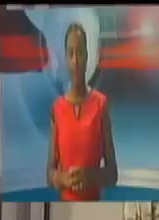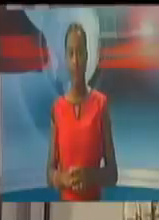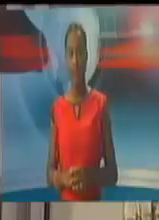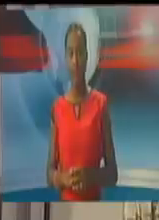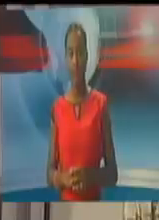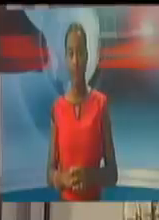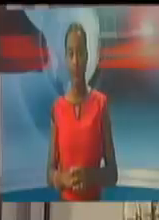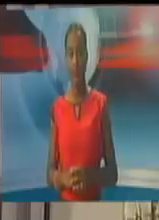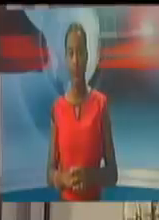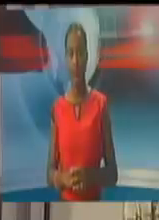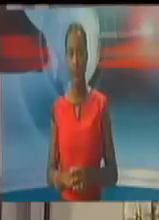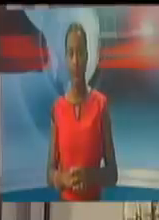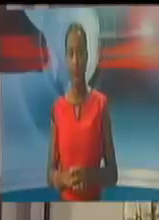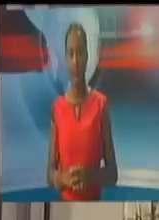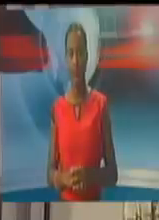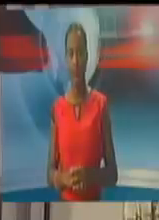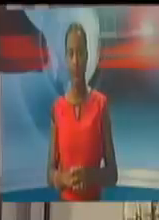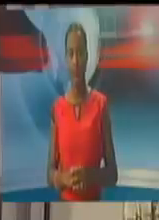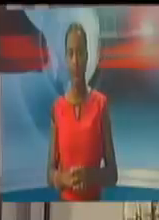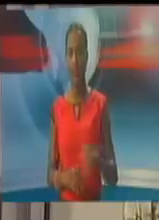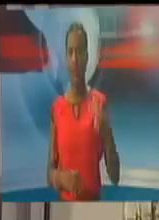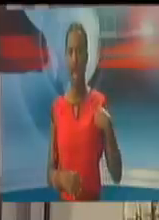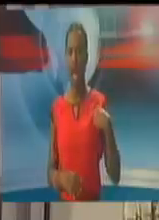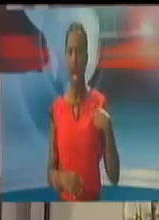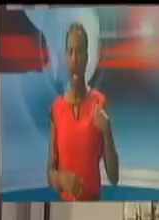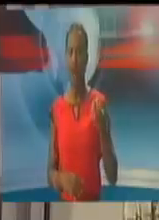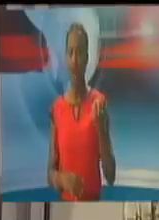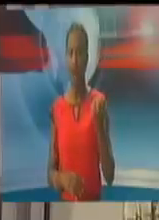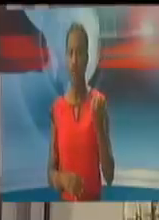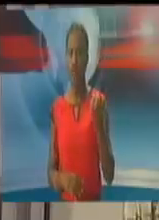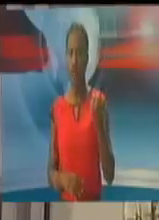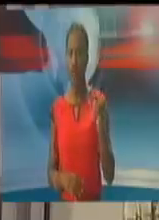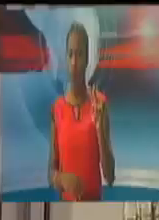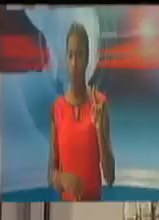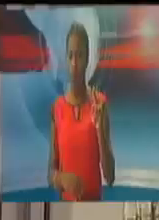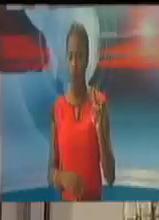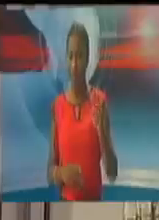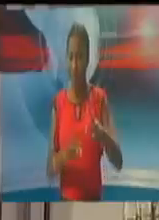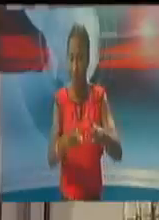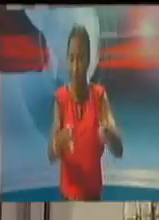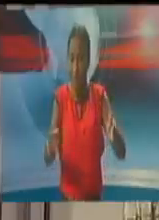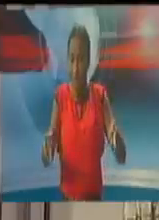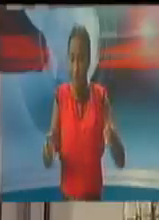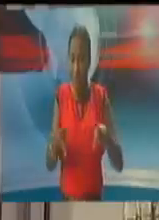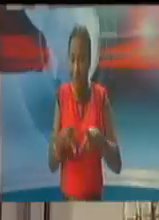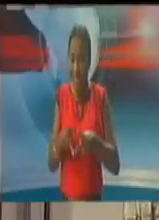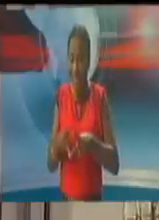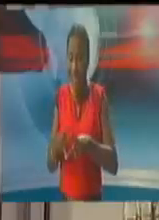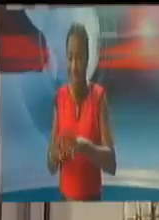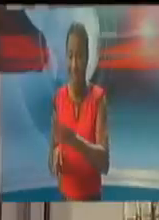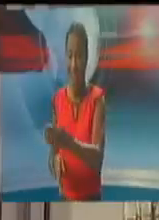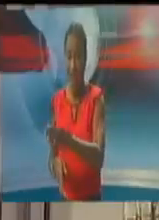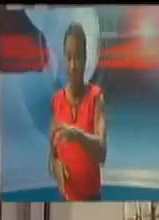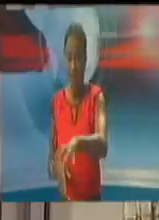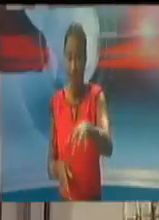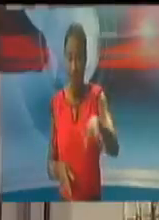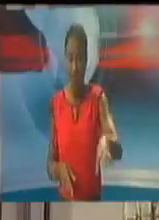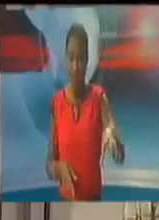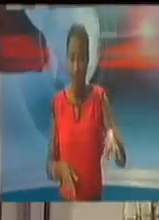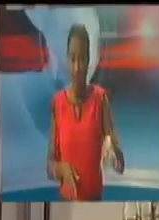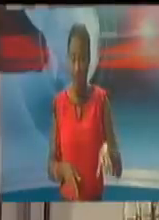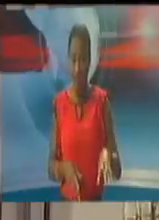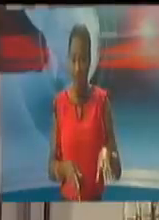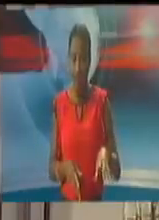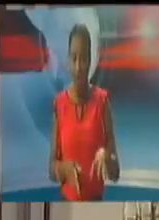Of the 12 facilities that we have earmarked for the parallel healthcare system, at this point in time, we